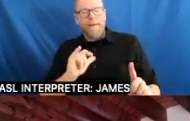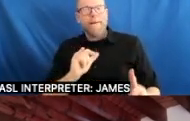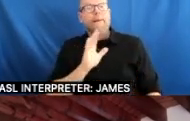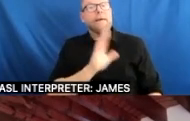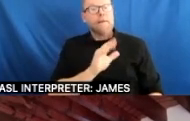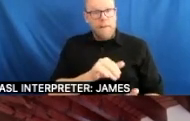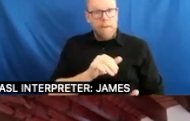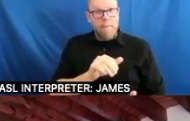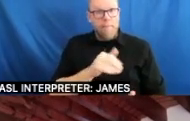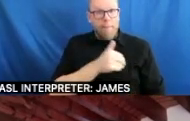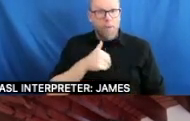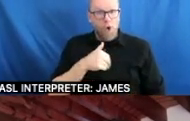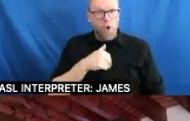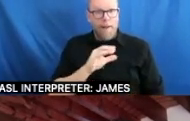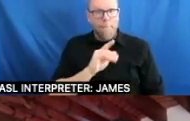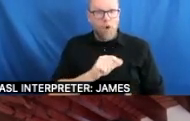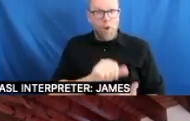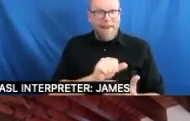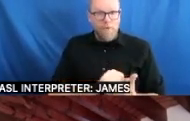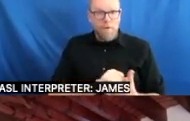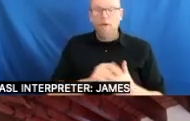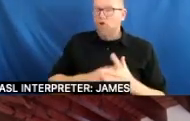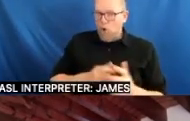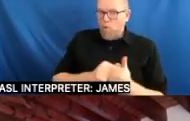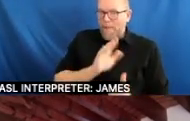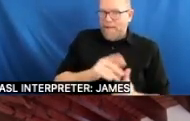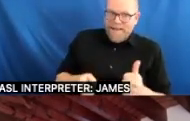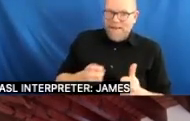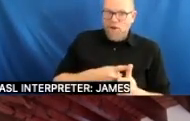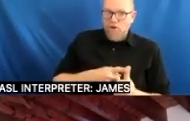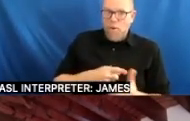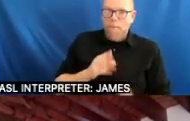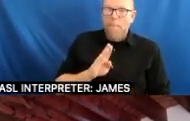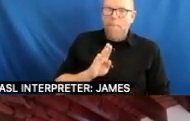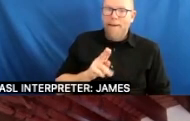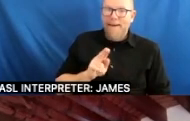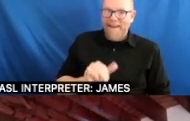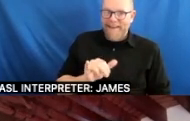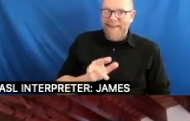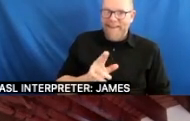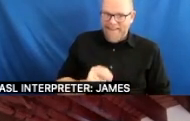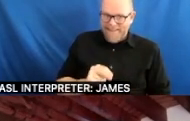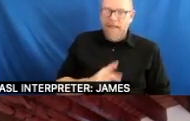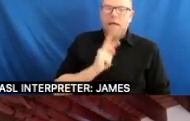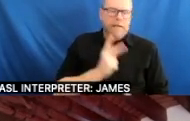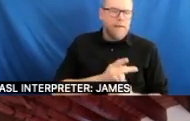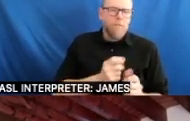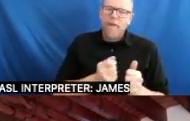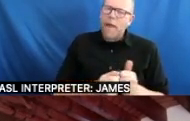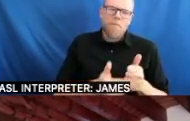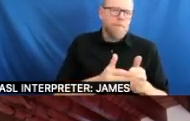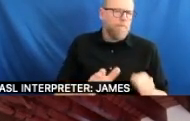account was started with that initial buy-in. That's going to stay with Bashful the entire time that Bashful is a member of the